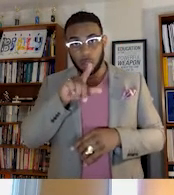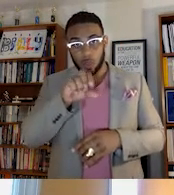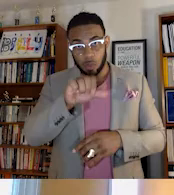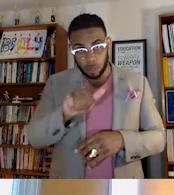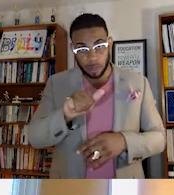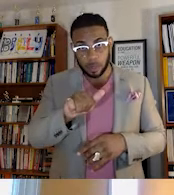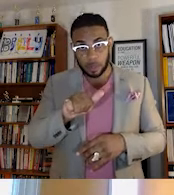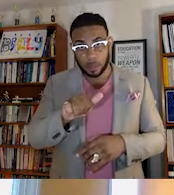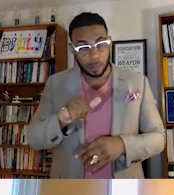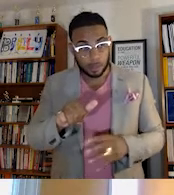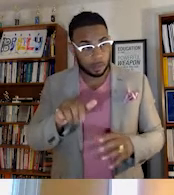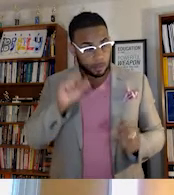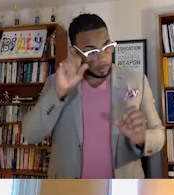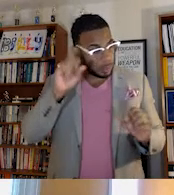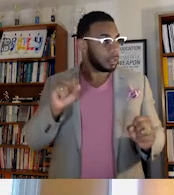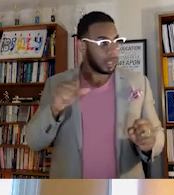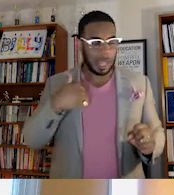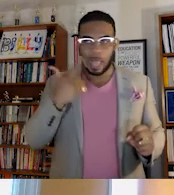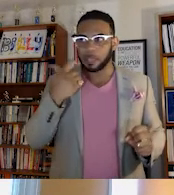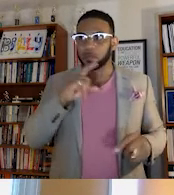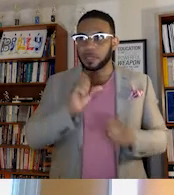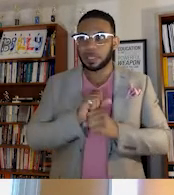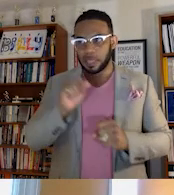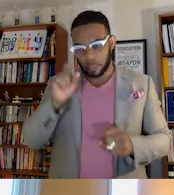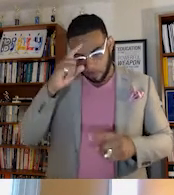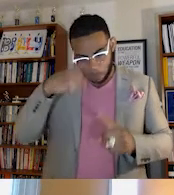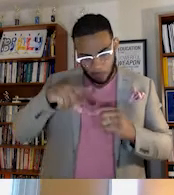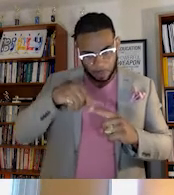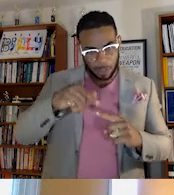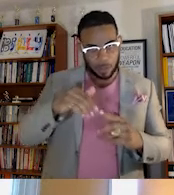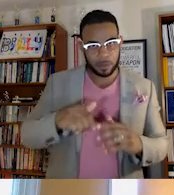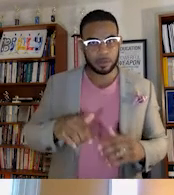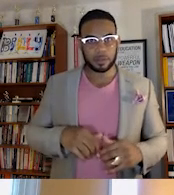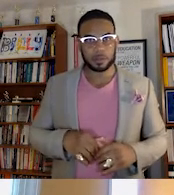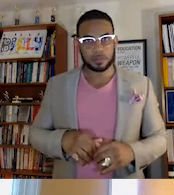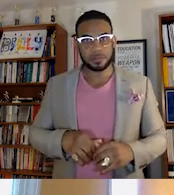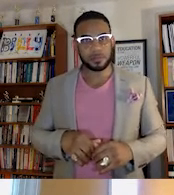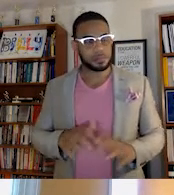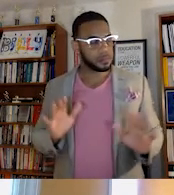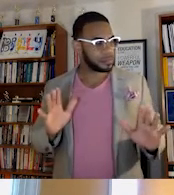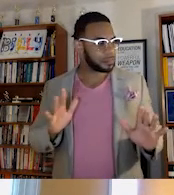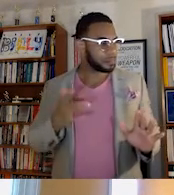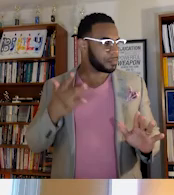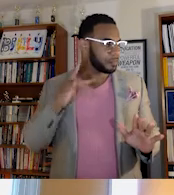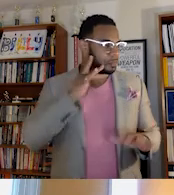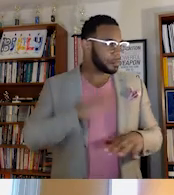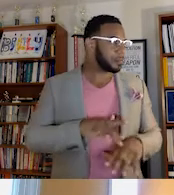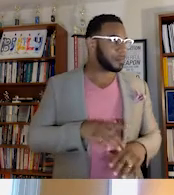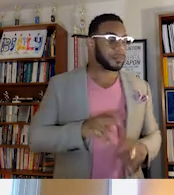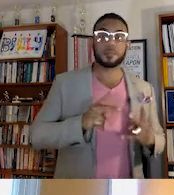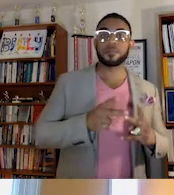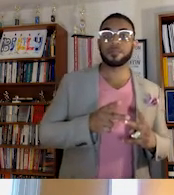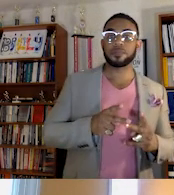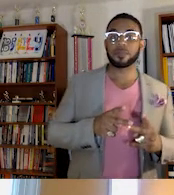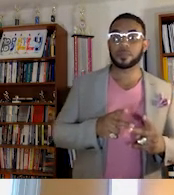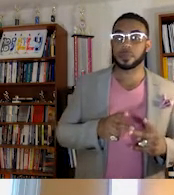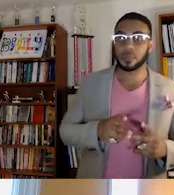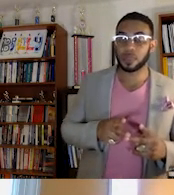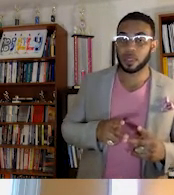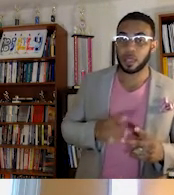now is mind-boggling to me. I just really can't wrap my head around that. Don't even get me started on that. Secondly,